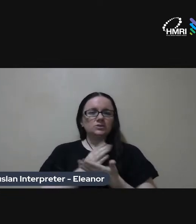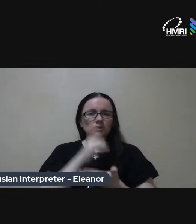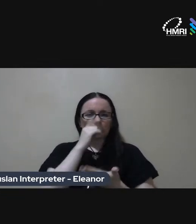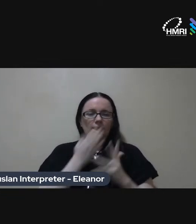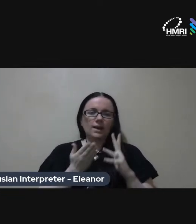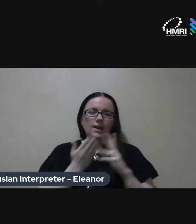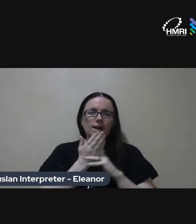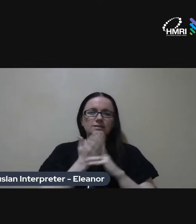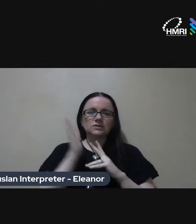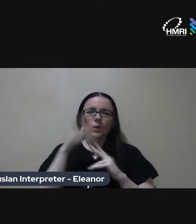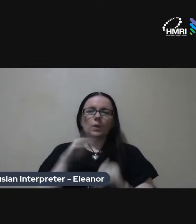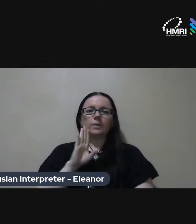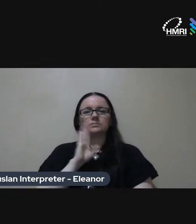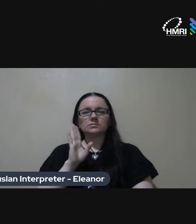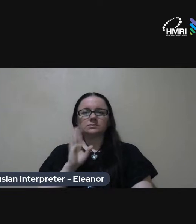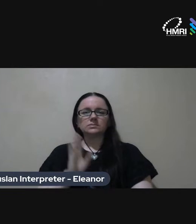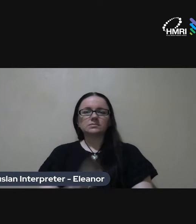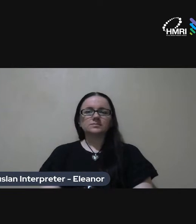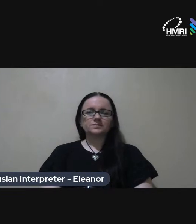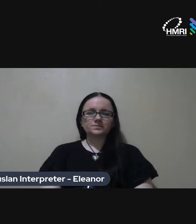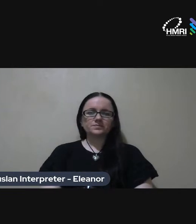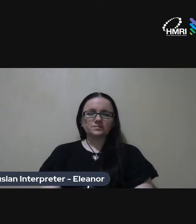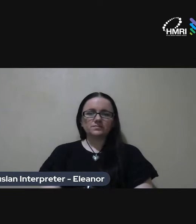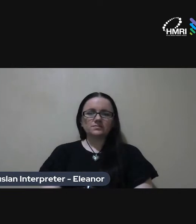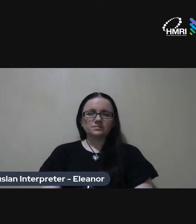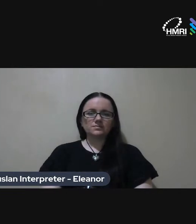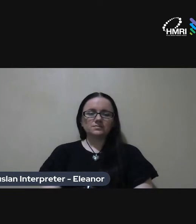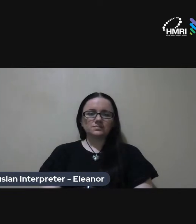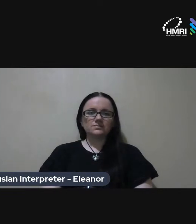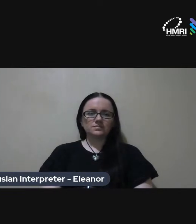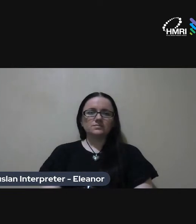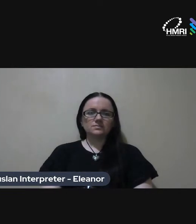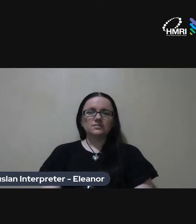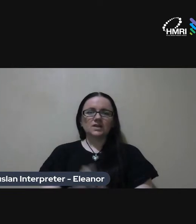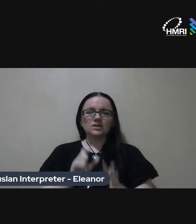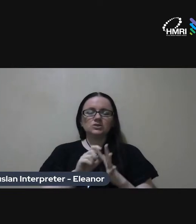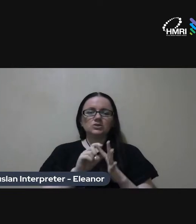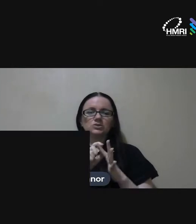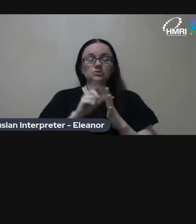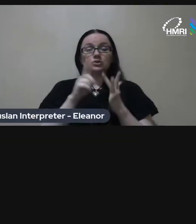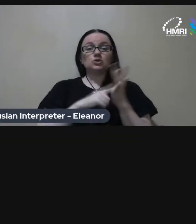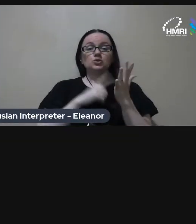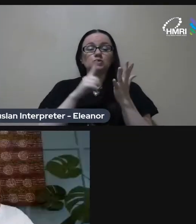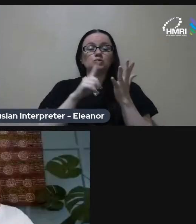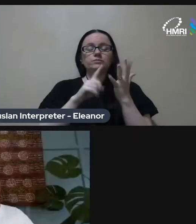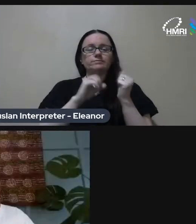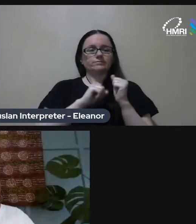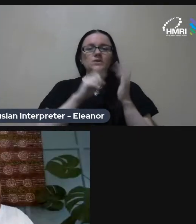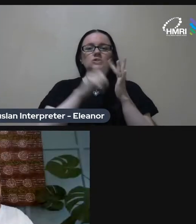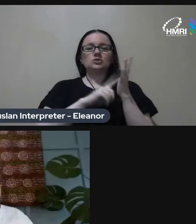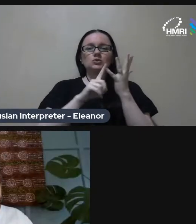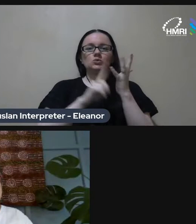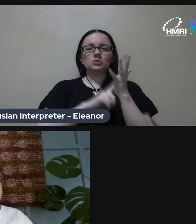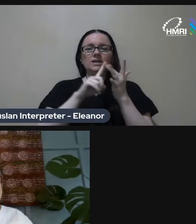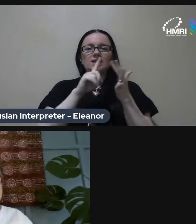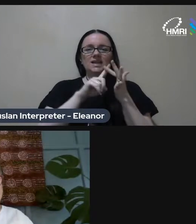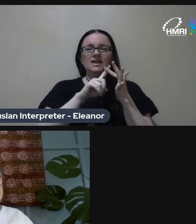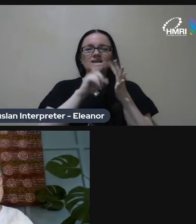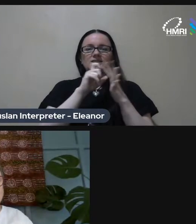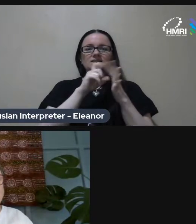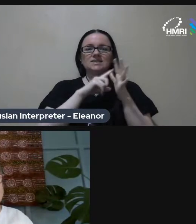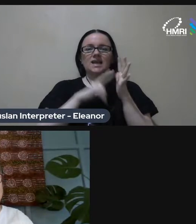presentations. I'd love to introduce Julie Davey, and while she comes onto the screen, she's joining us from